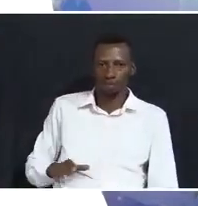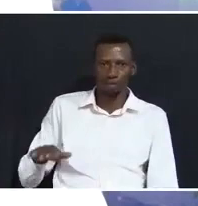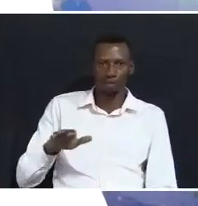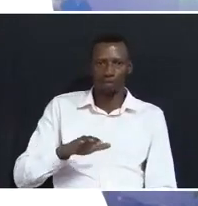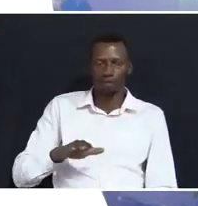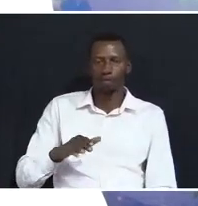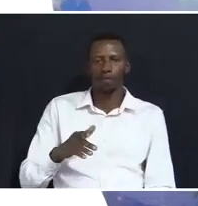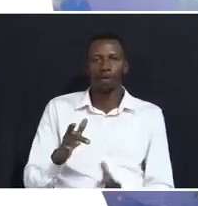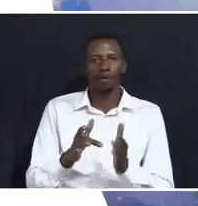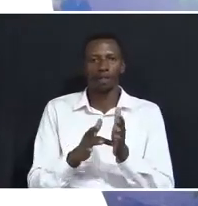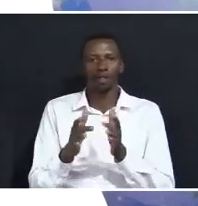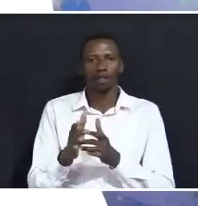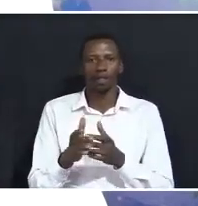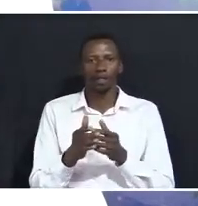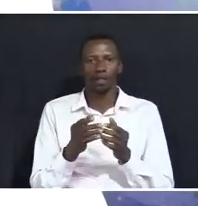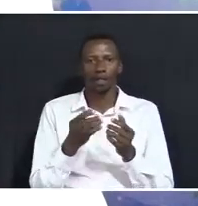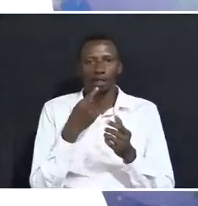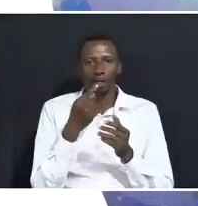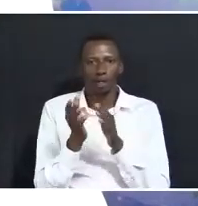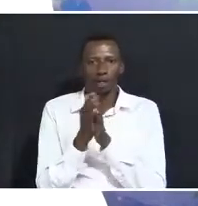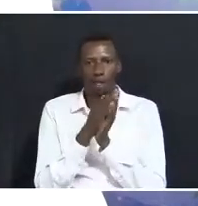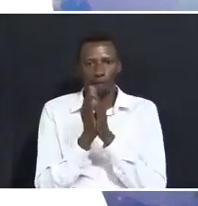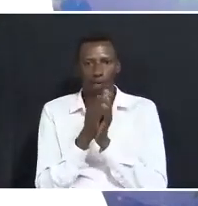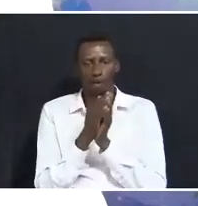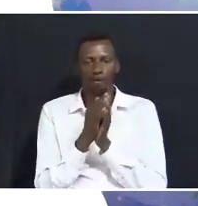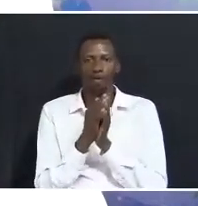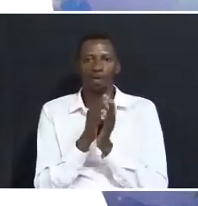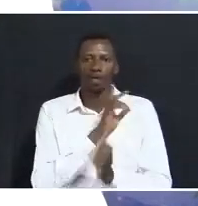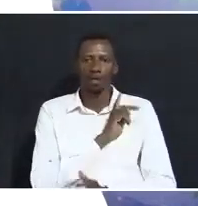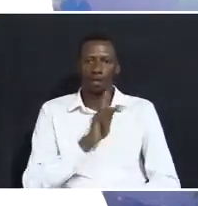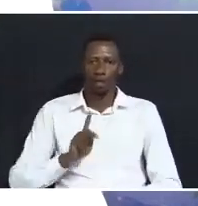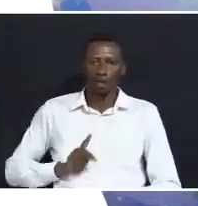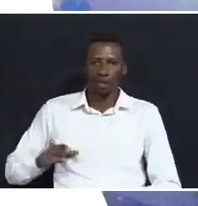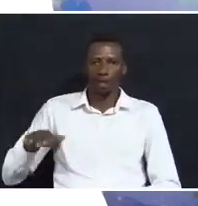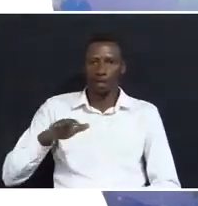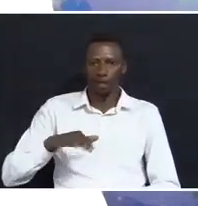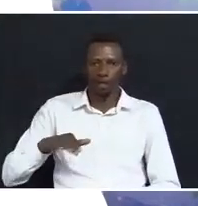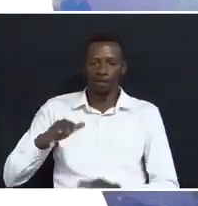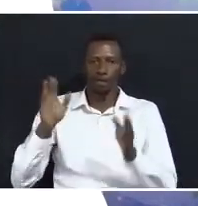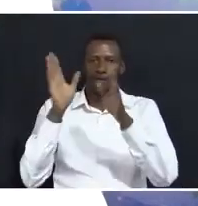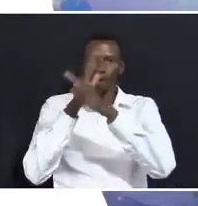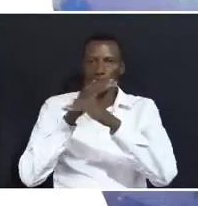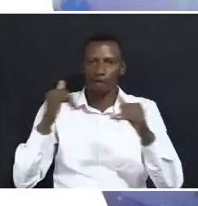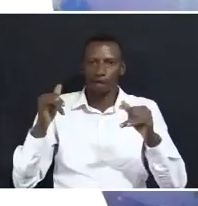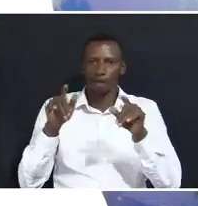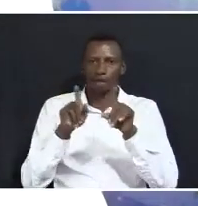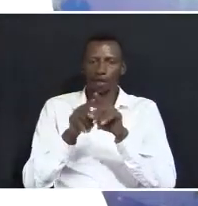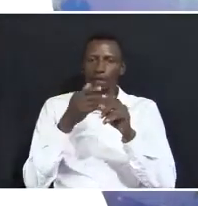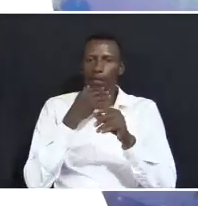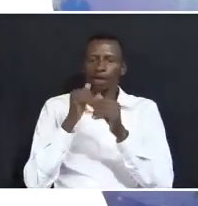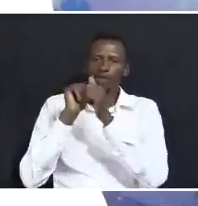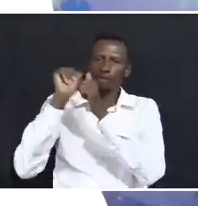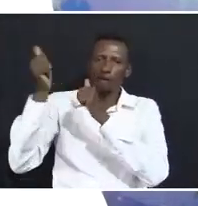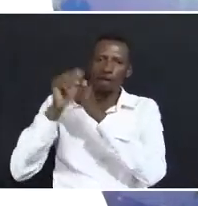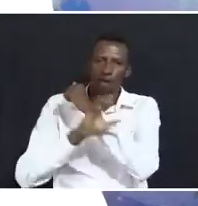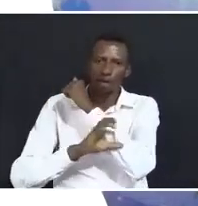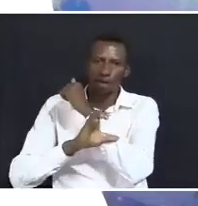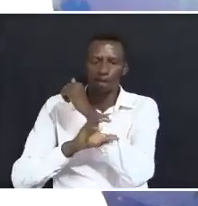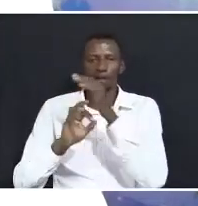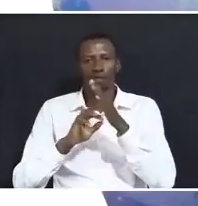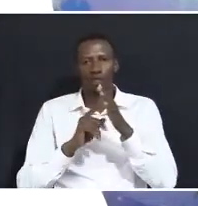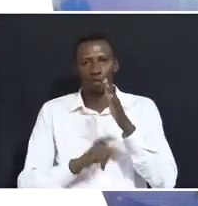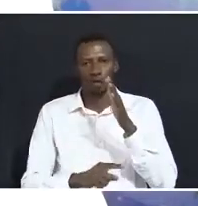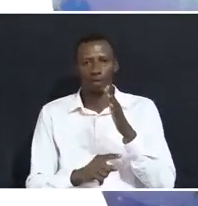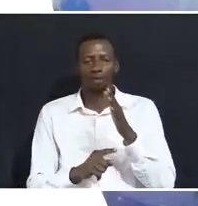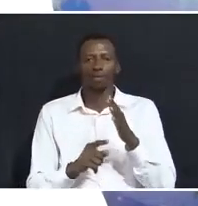that the kingdom of heaven is like a man who went in a far country to bring his kingdom. In other words, he was telling the disciples